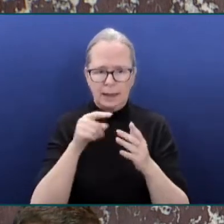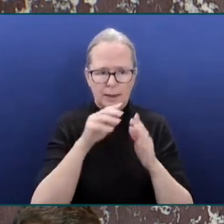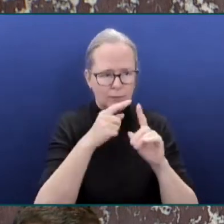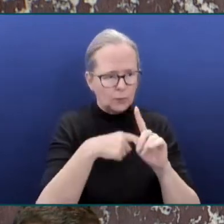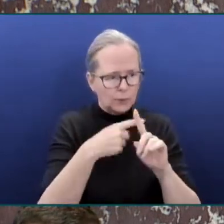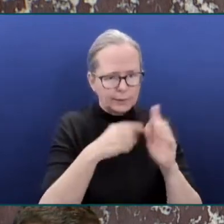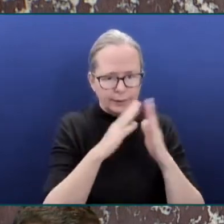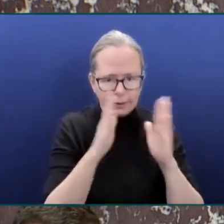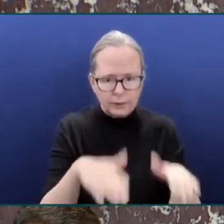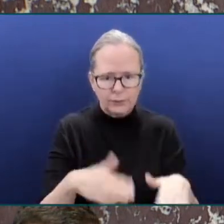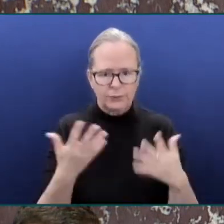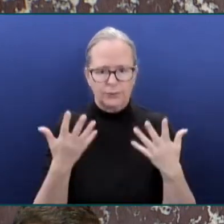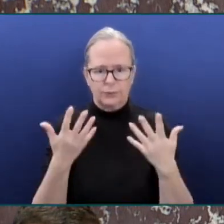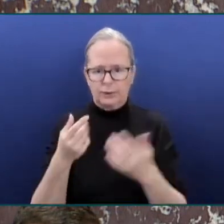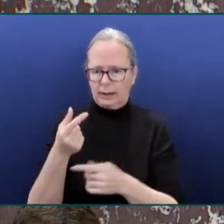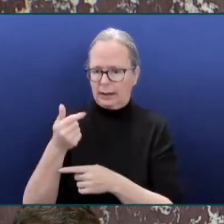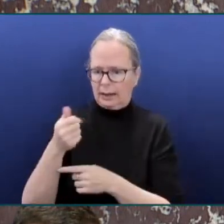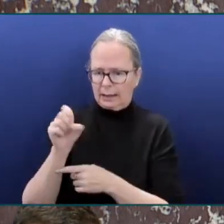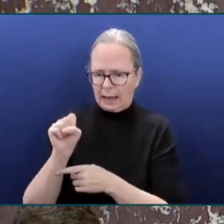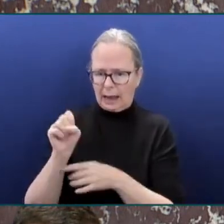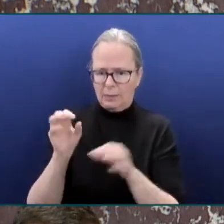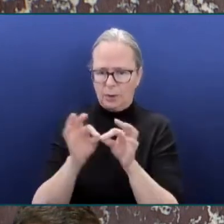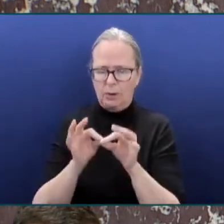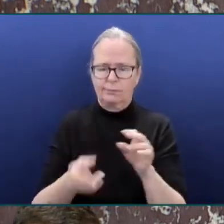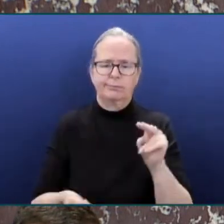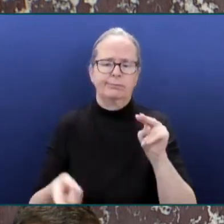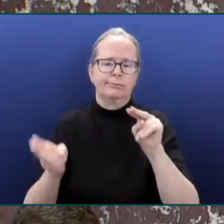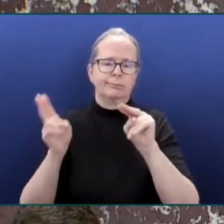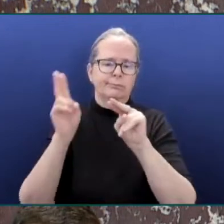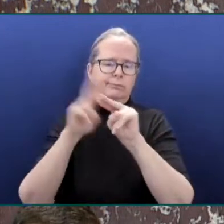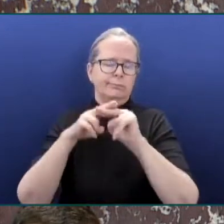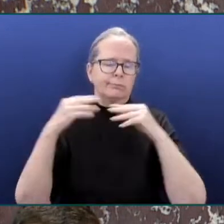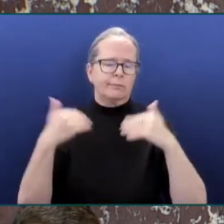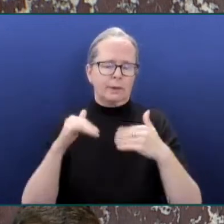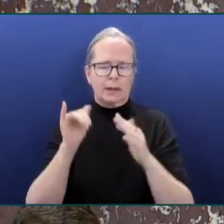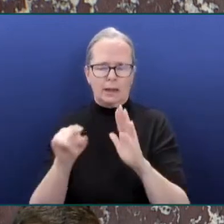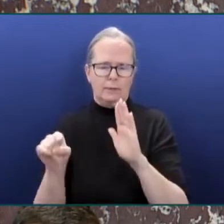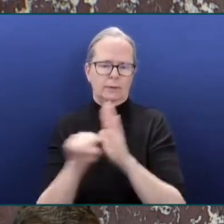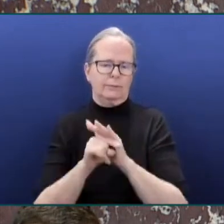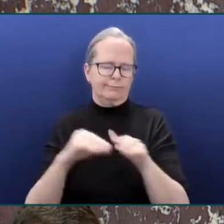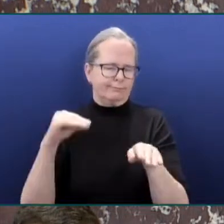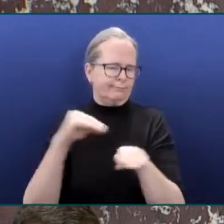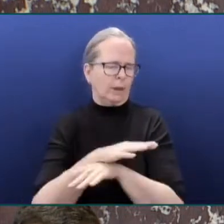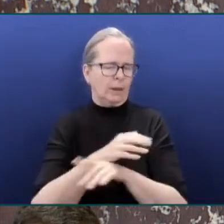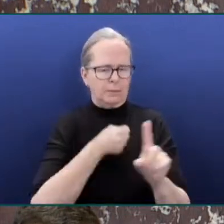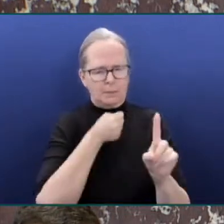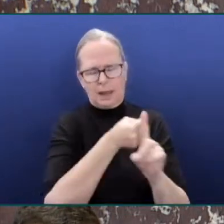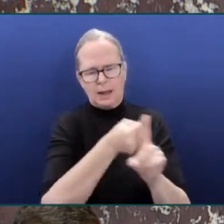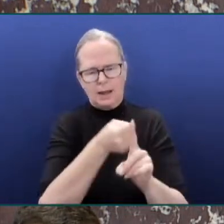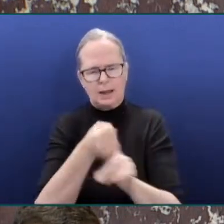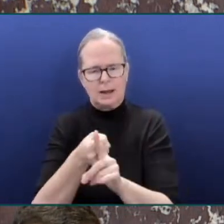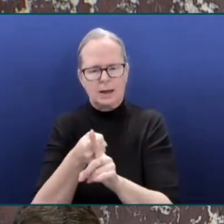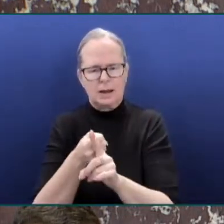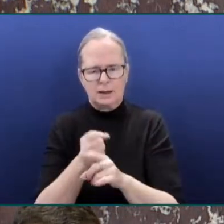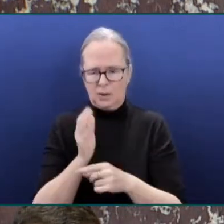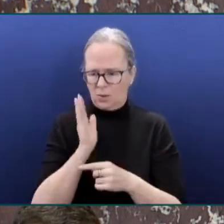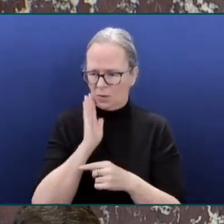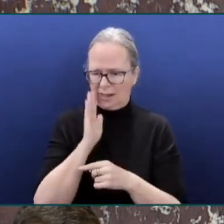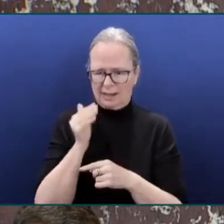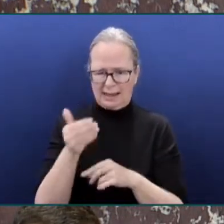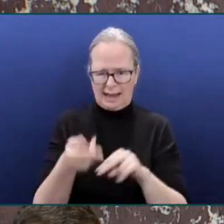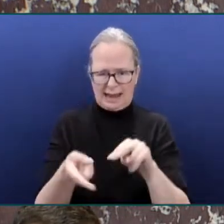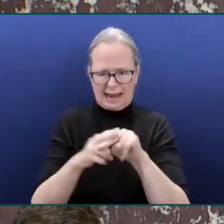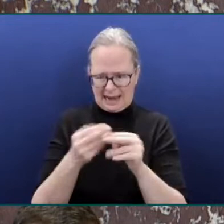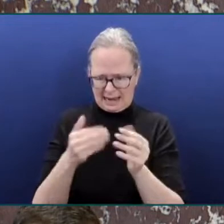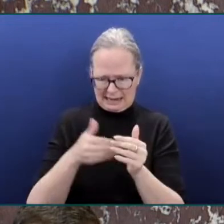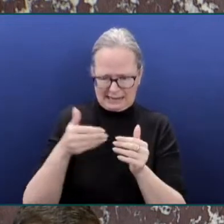record-breaking prices. In just a few days' time, gas prices are set to go up by another 3.26 cents per litre